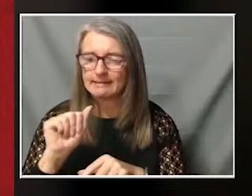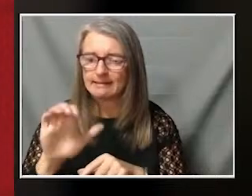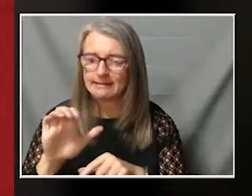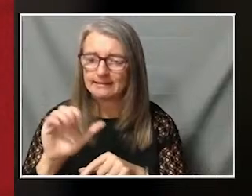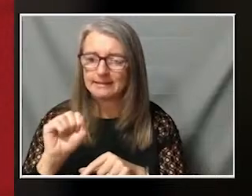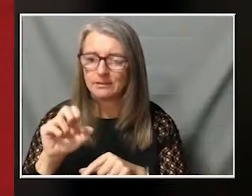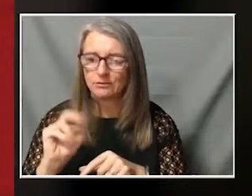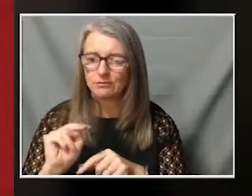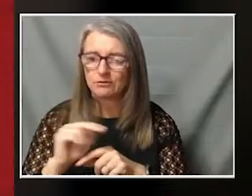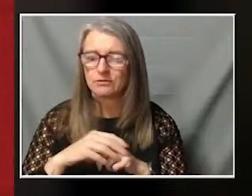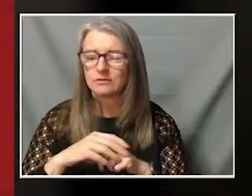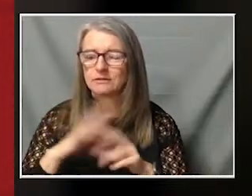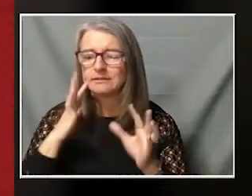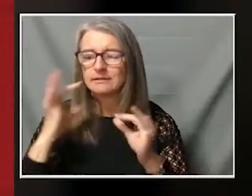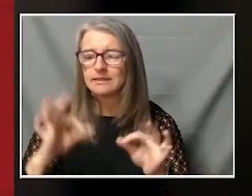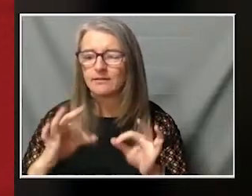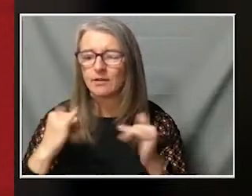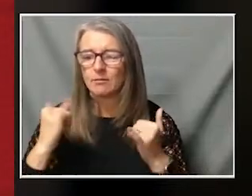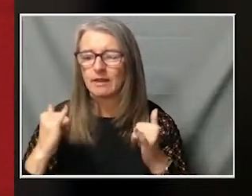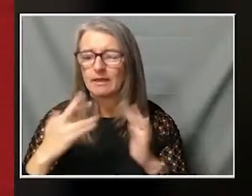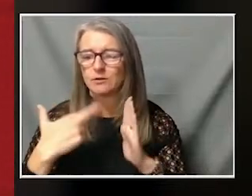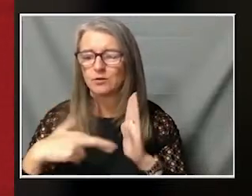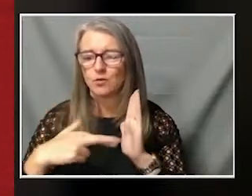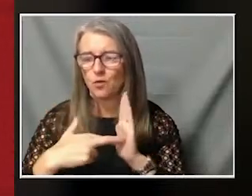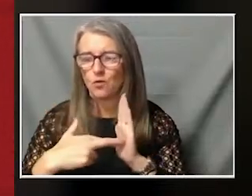conditioners on, that definitely plays a role